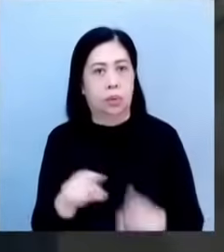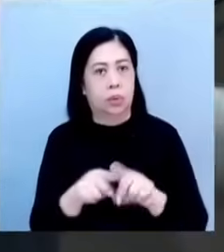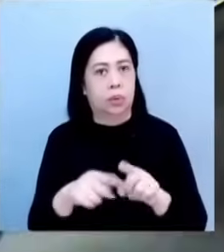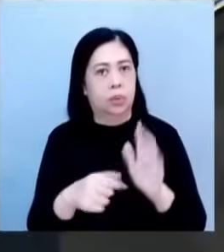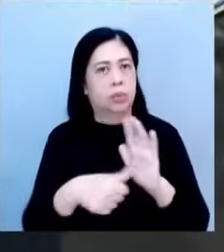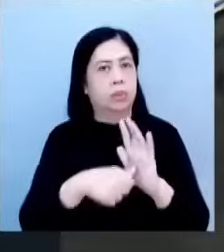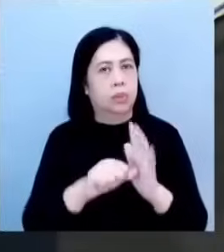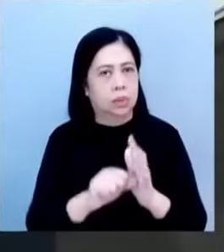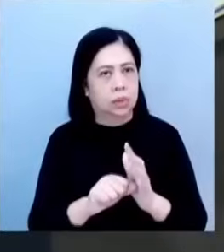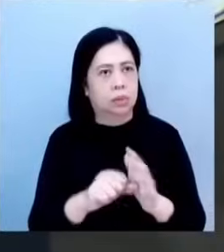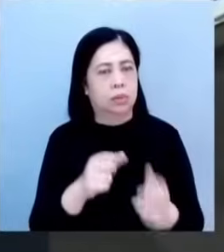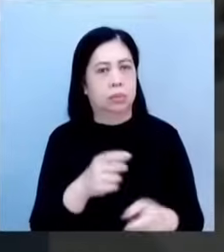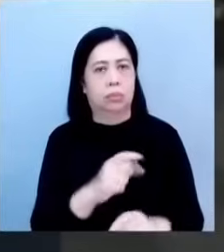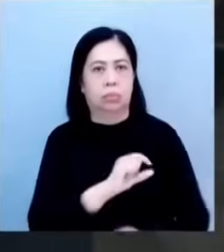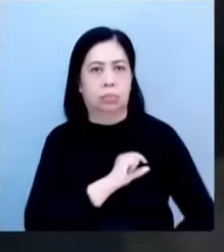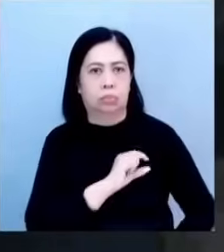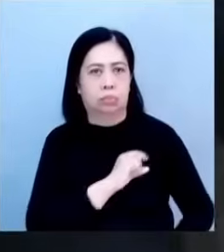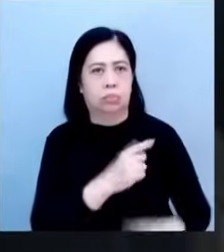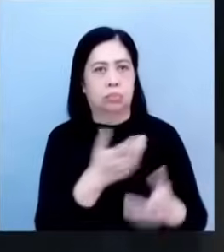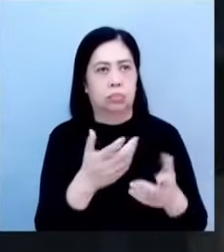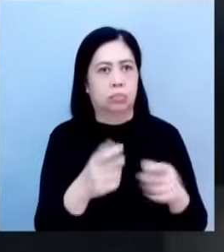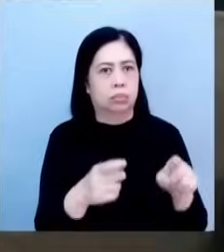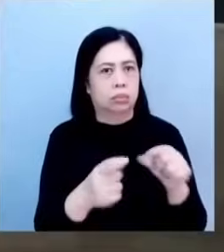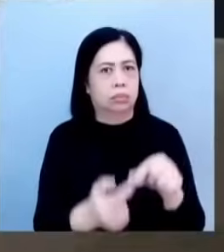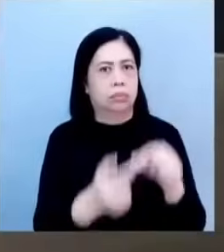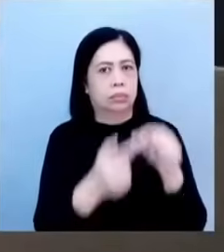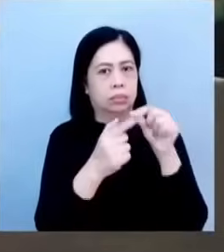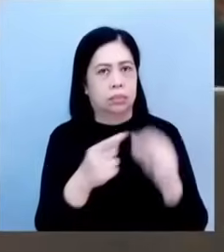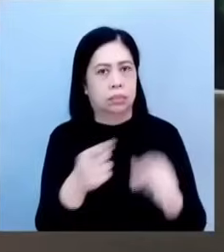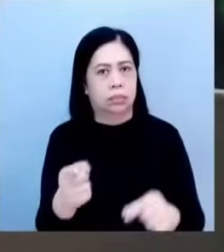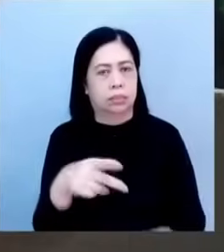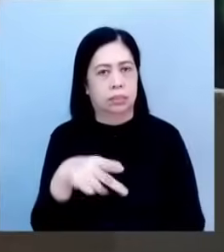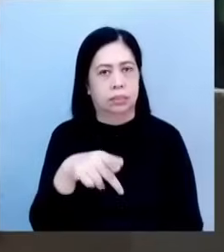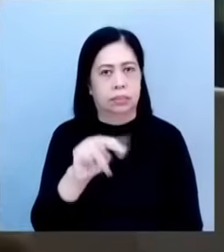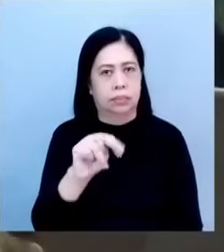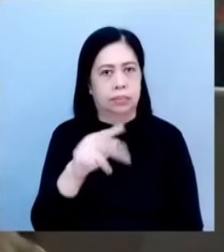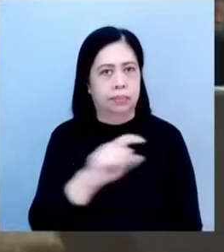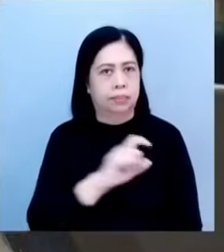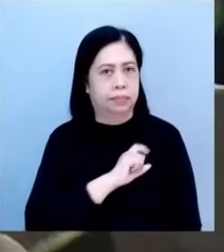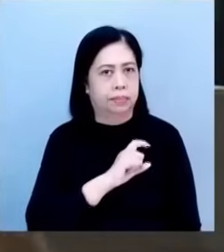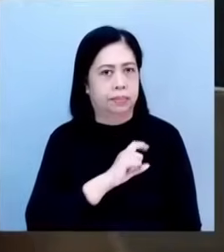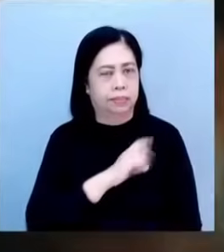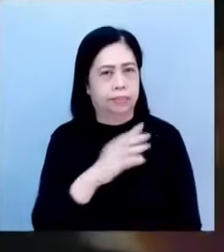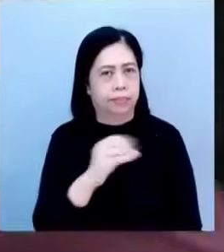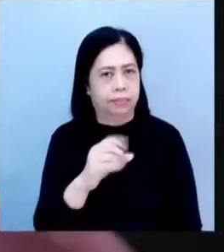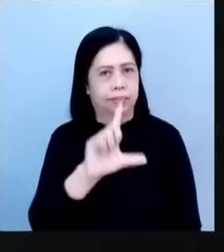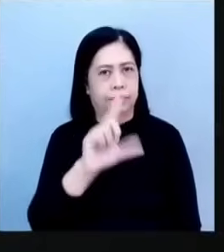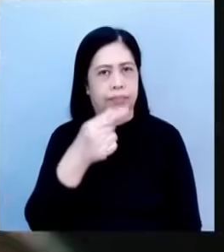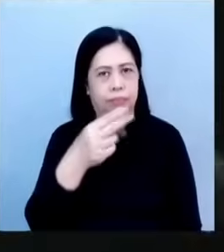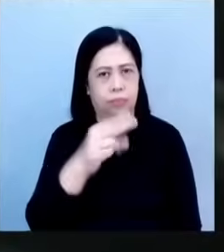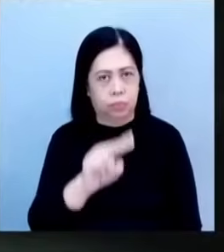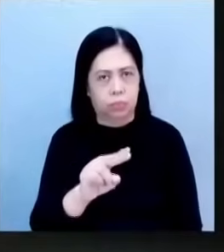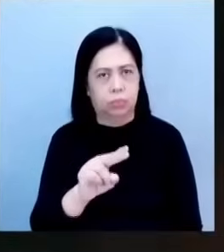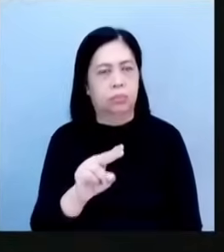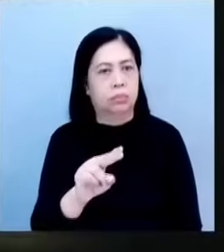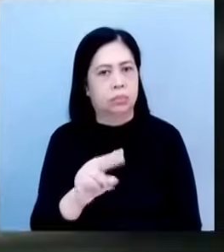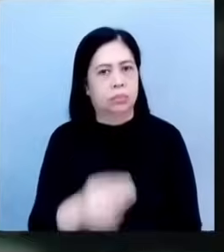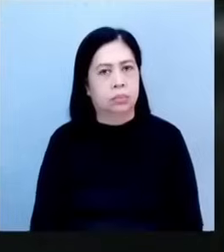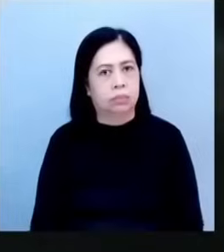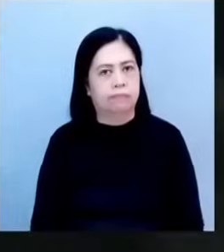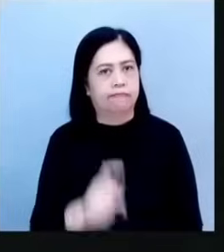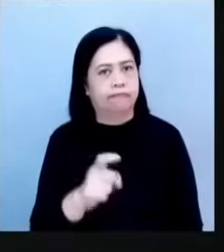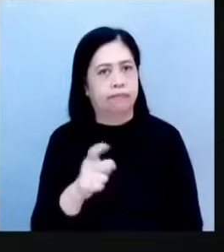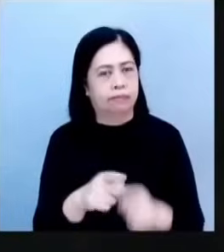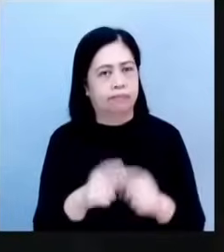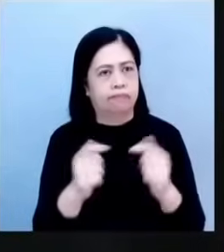that law enforcement agencies, particularly the Philippine National Police and local government units, should also step